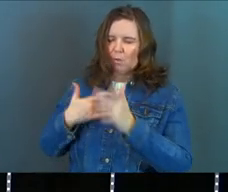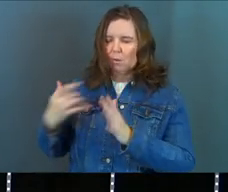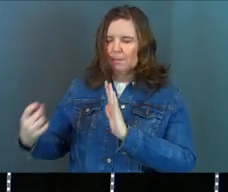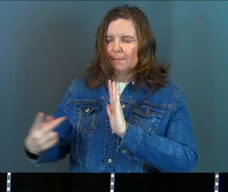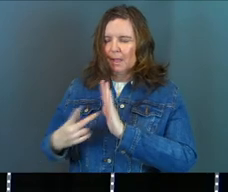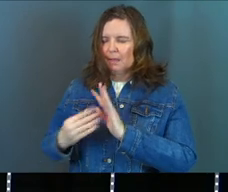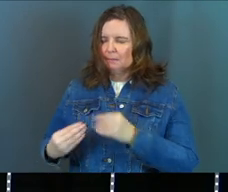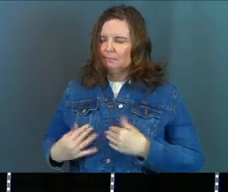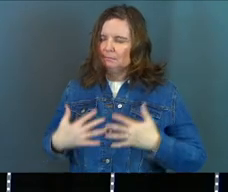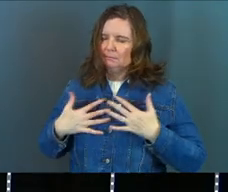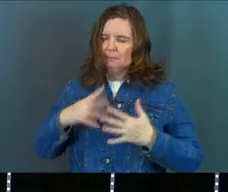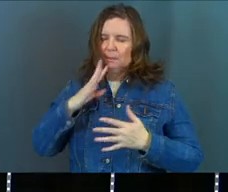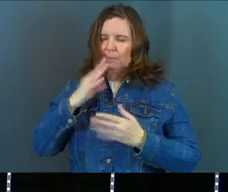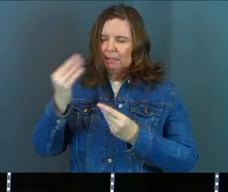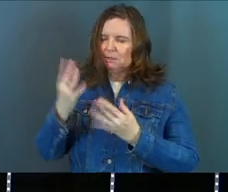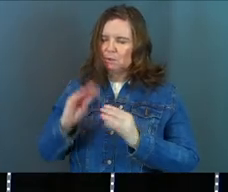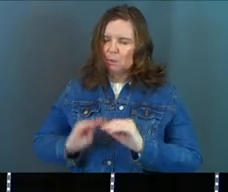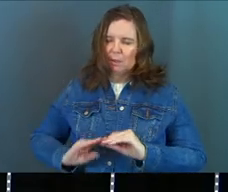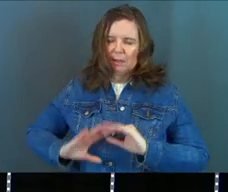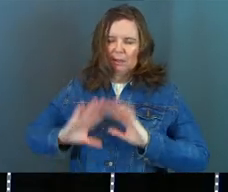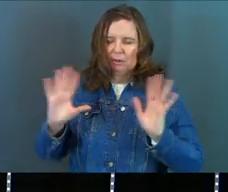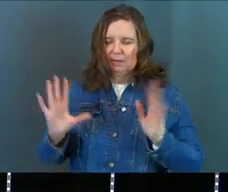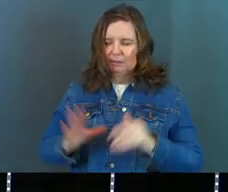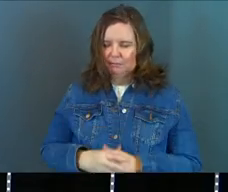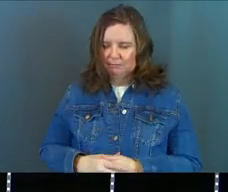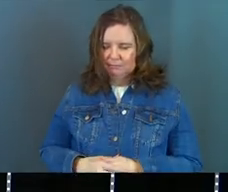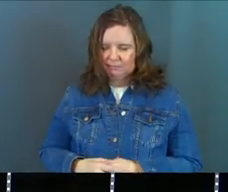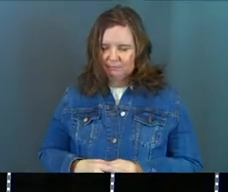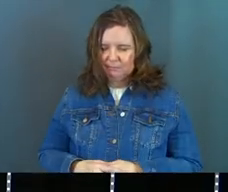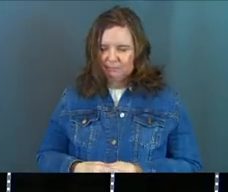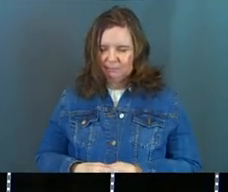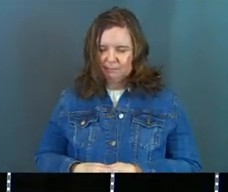comes back again. You speak to us just so clearly.